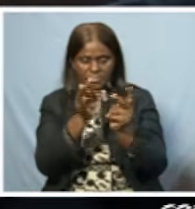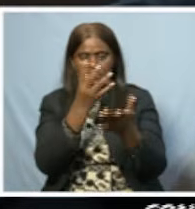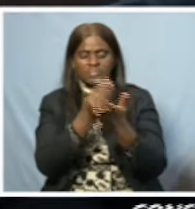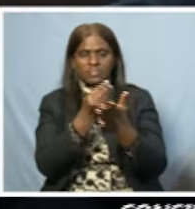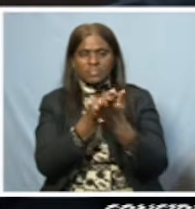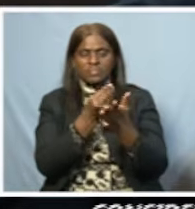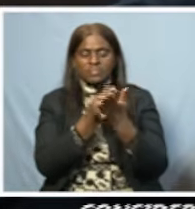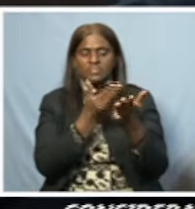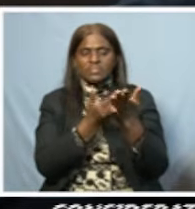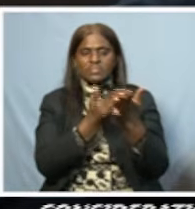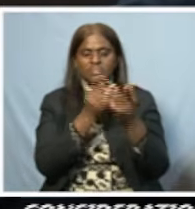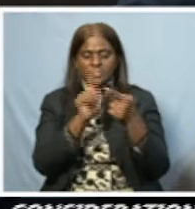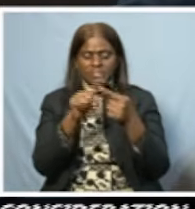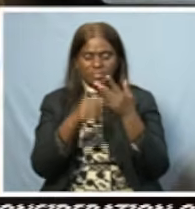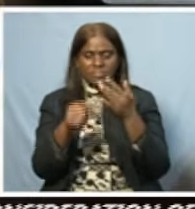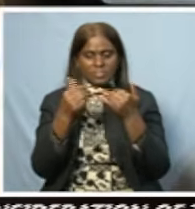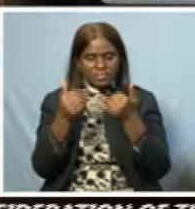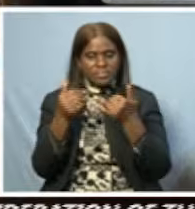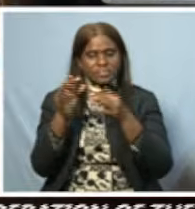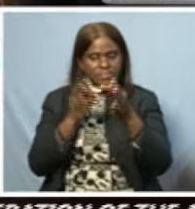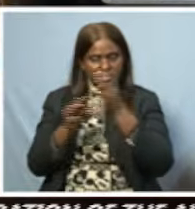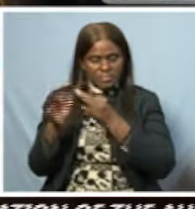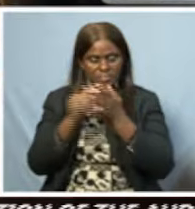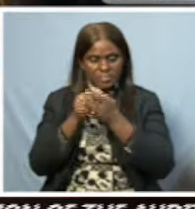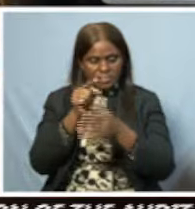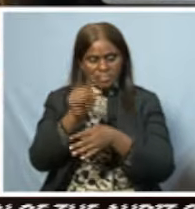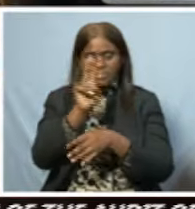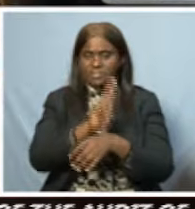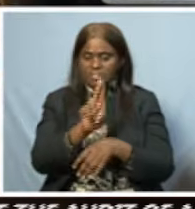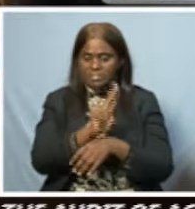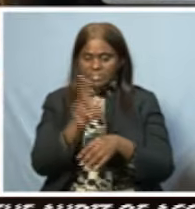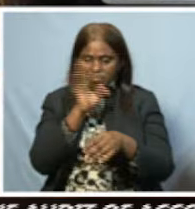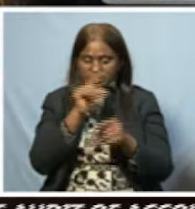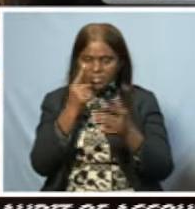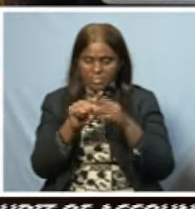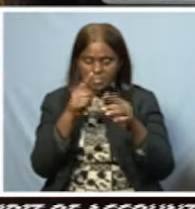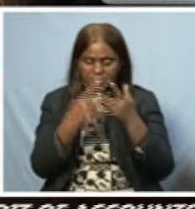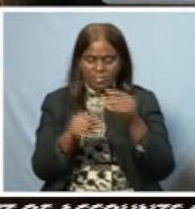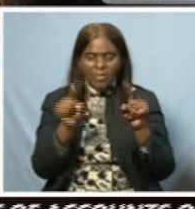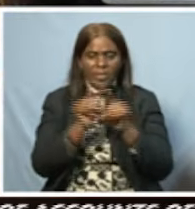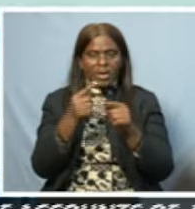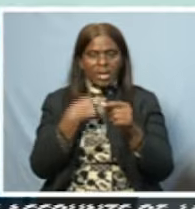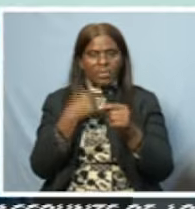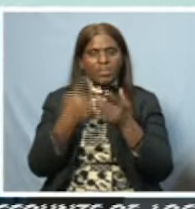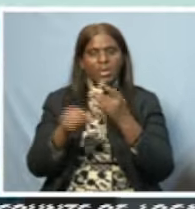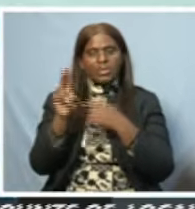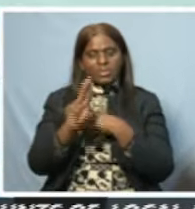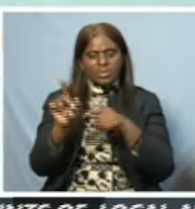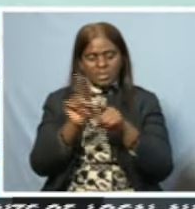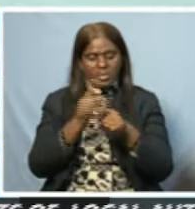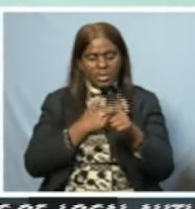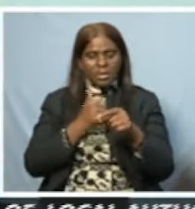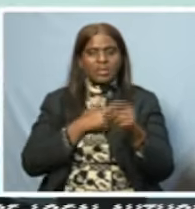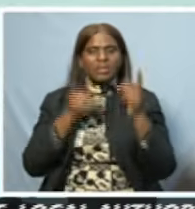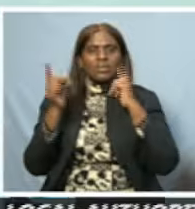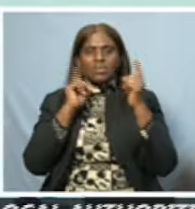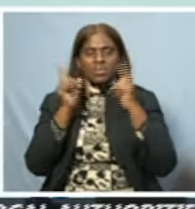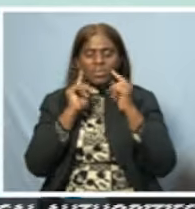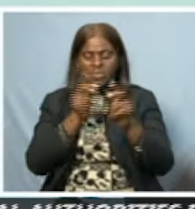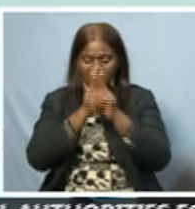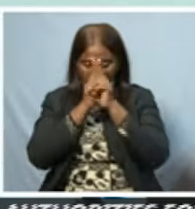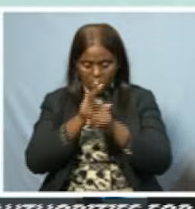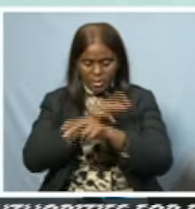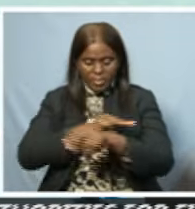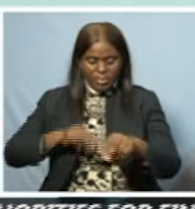finances to be stated how it was used and what has been spent. I've gotten the Honourable Member of